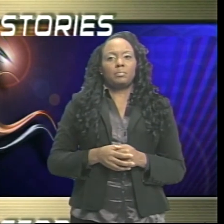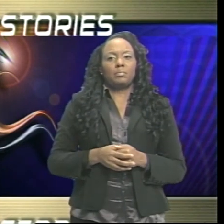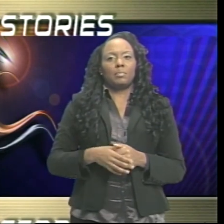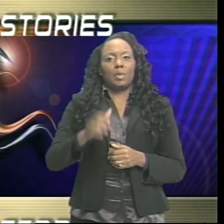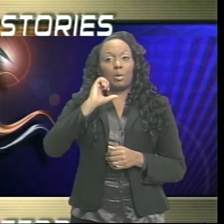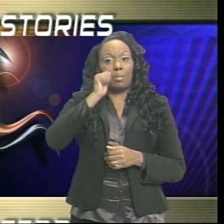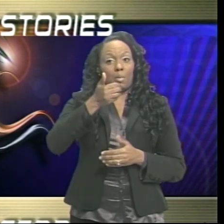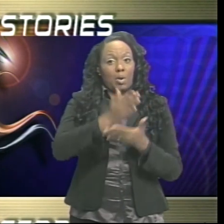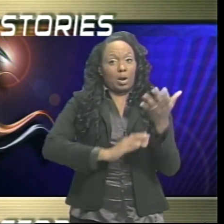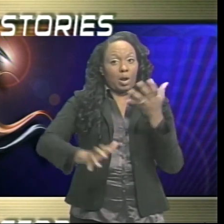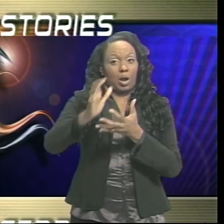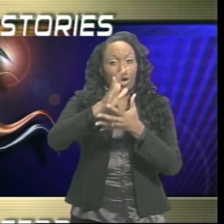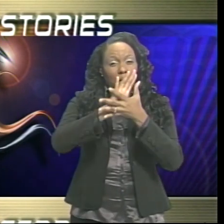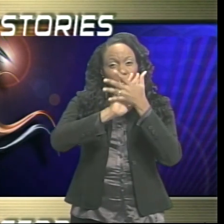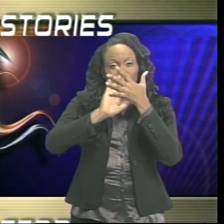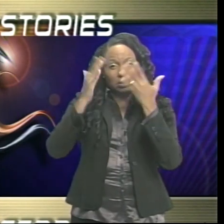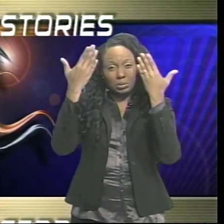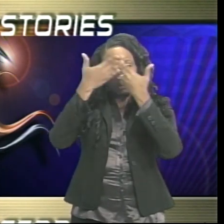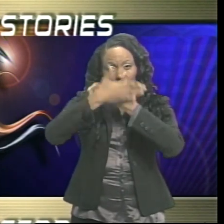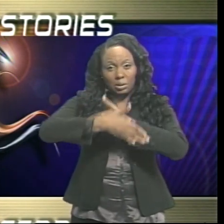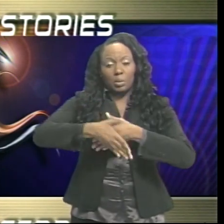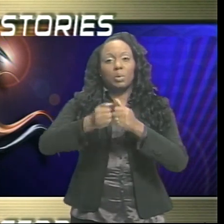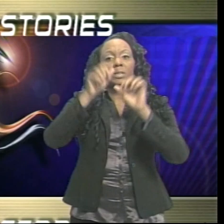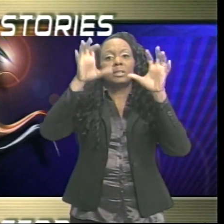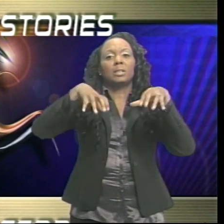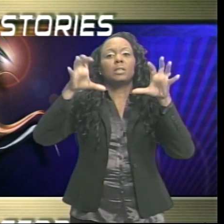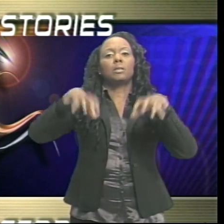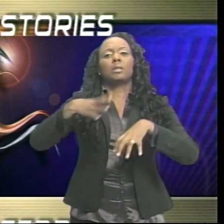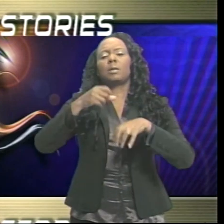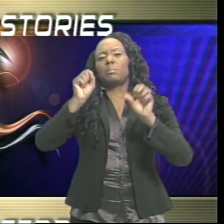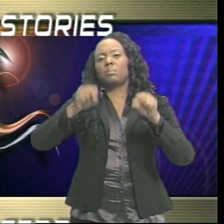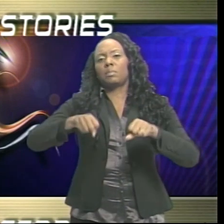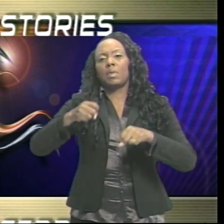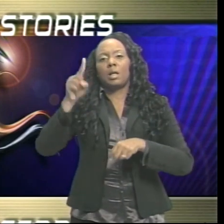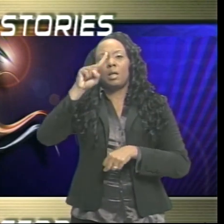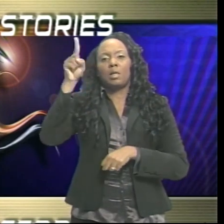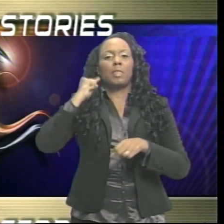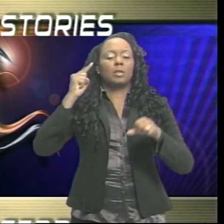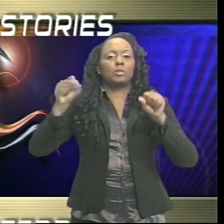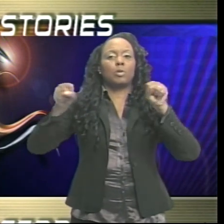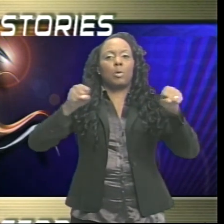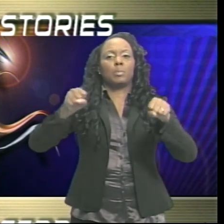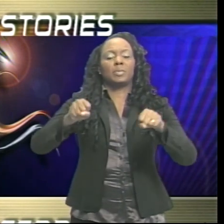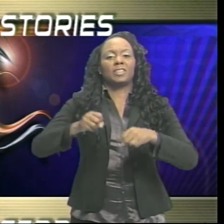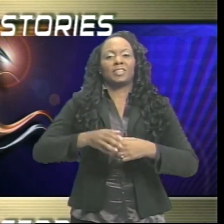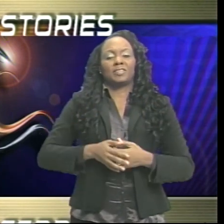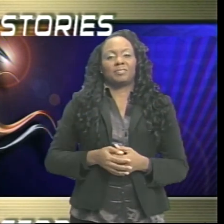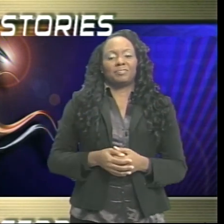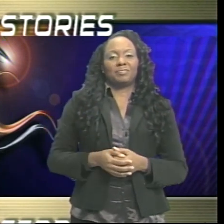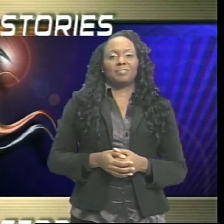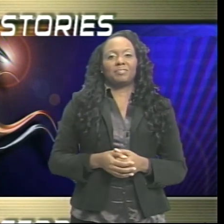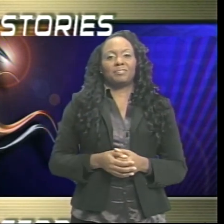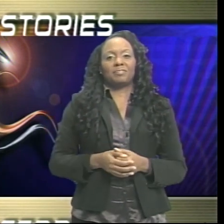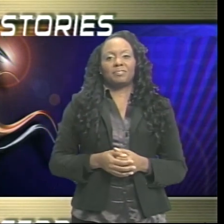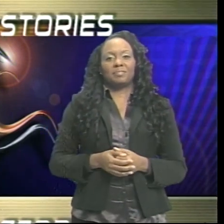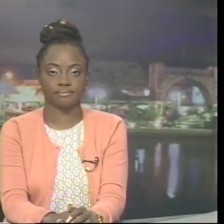will be partly cloudy to overcast with some scattered showers and a chance of isolated thunderstorms.